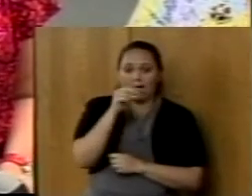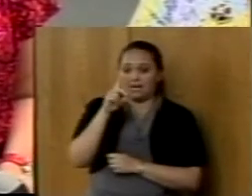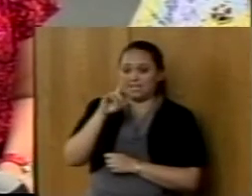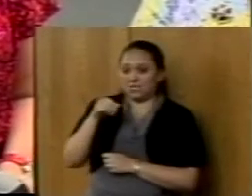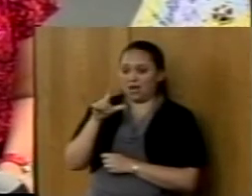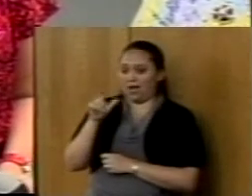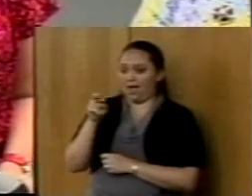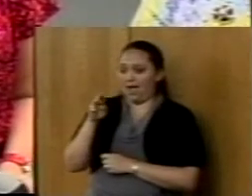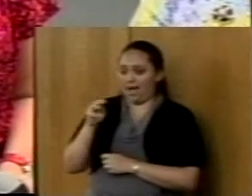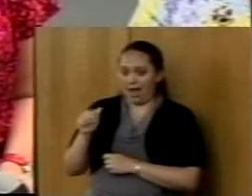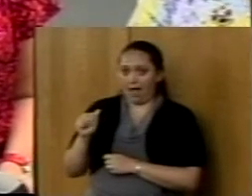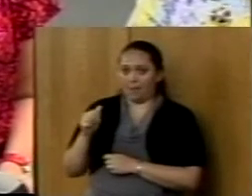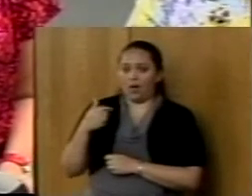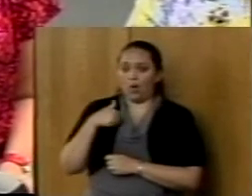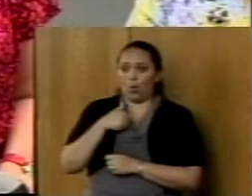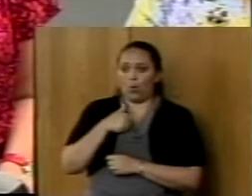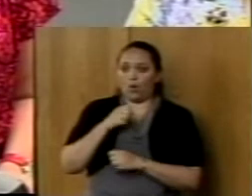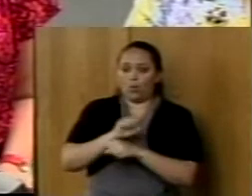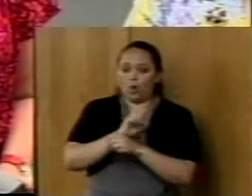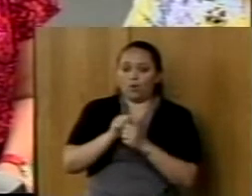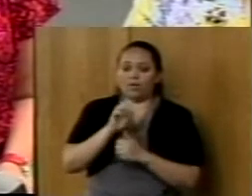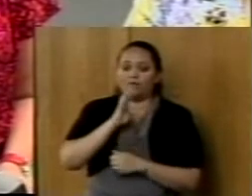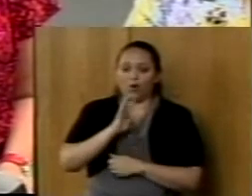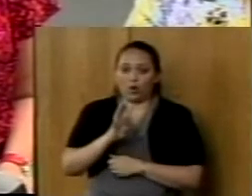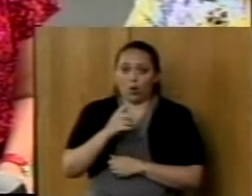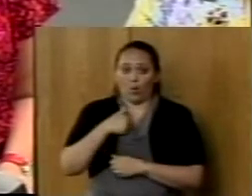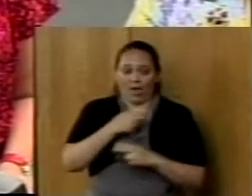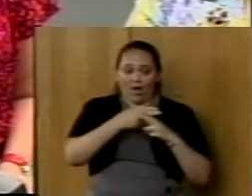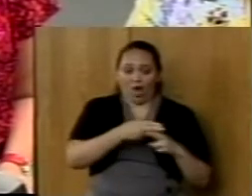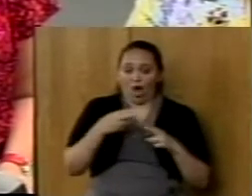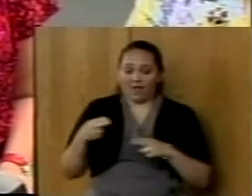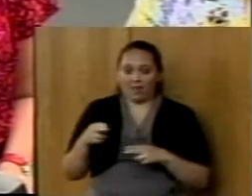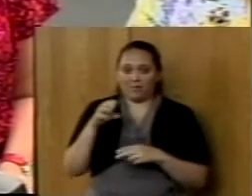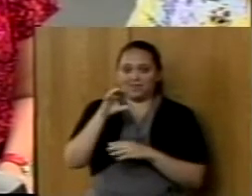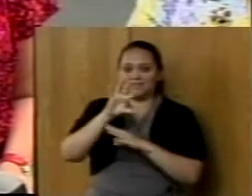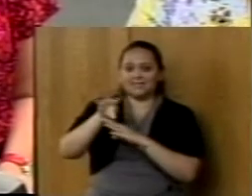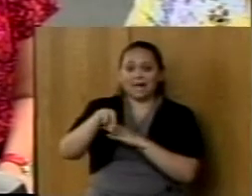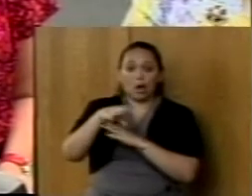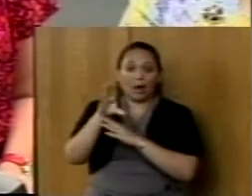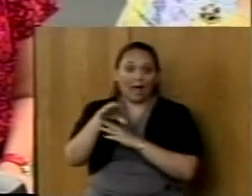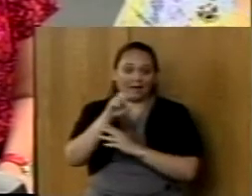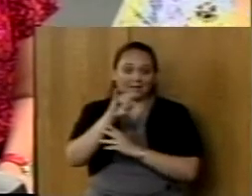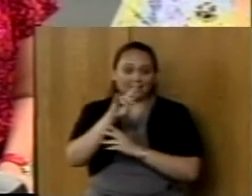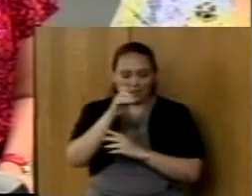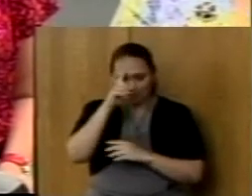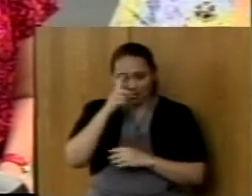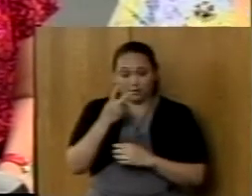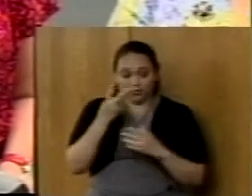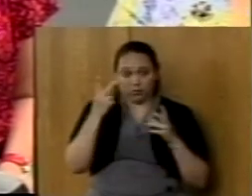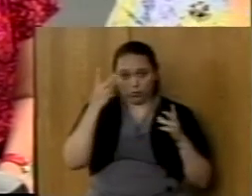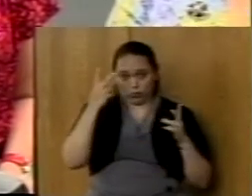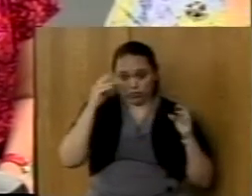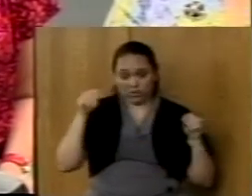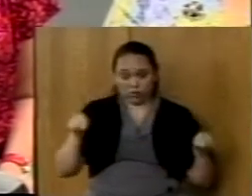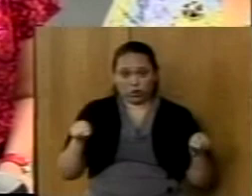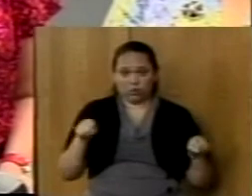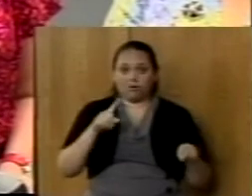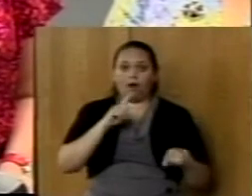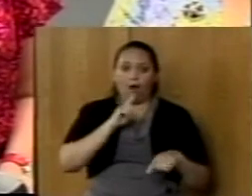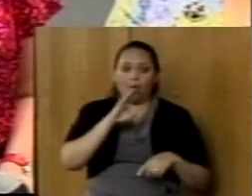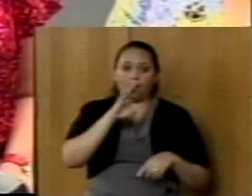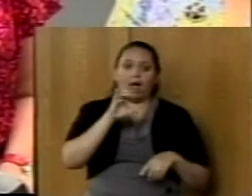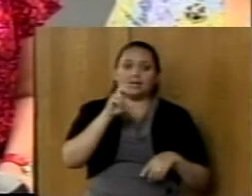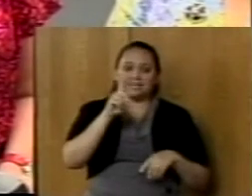4-year-olds, and we call them satellite sites because the 2 teachers are BISD teachers, certified teachers, highly qualified